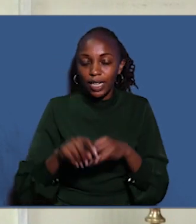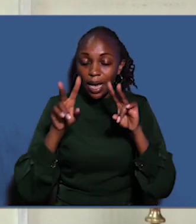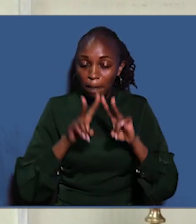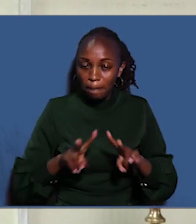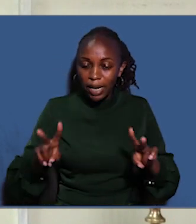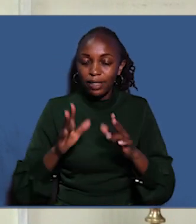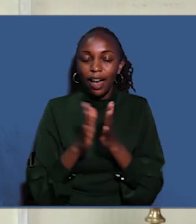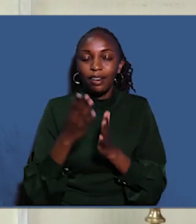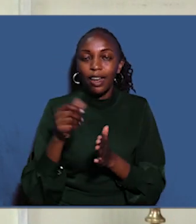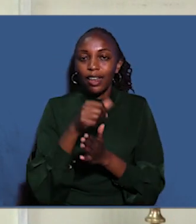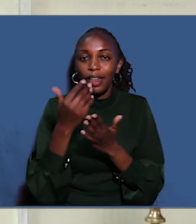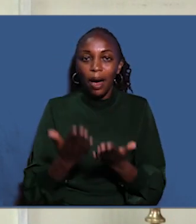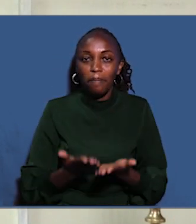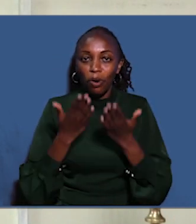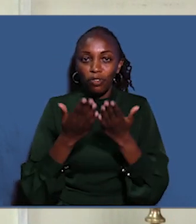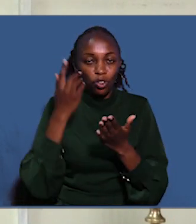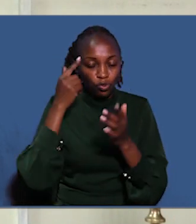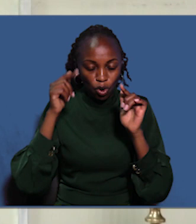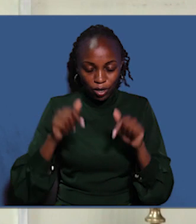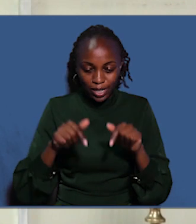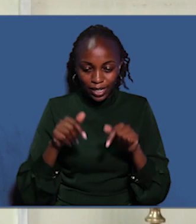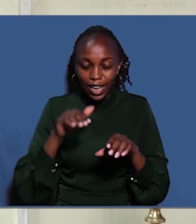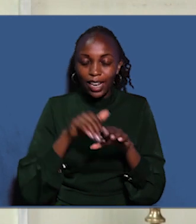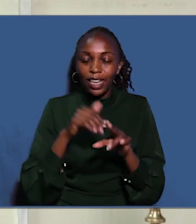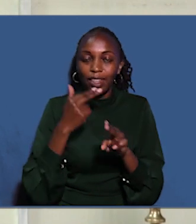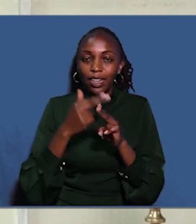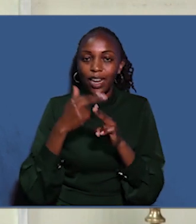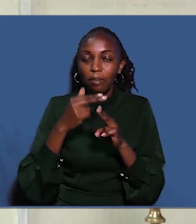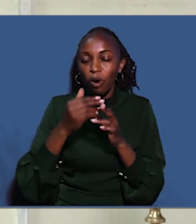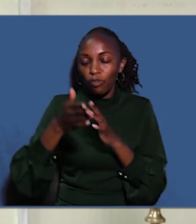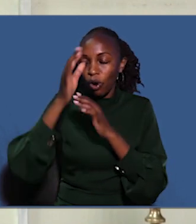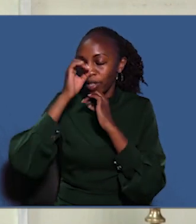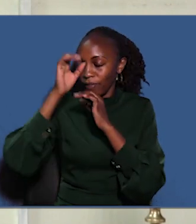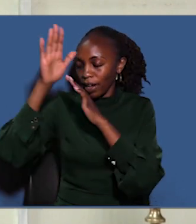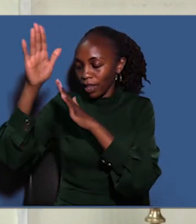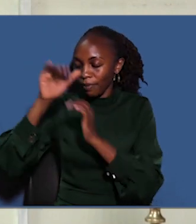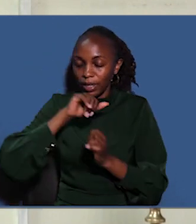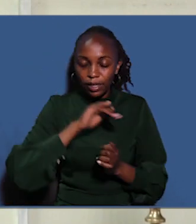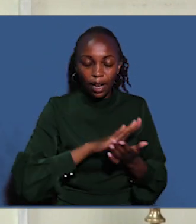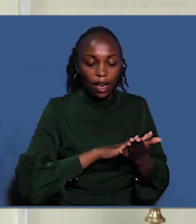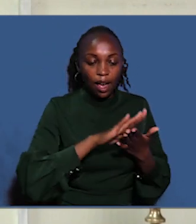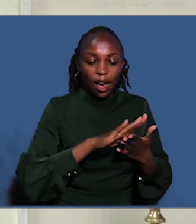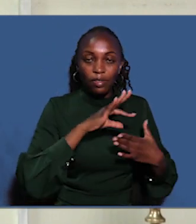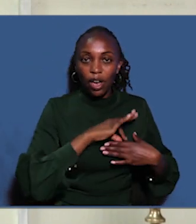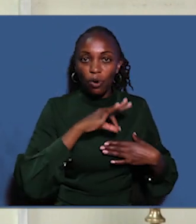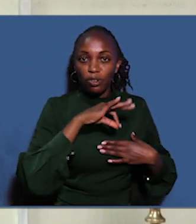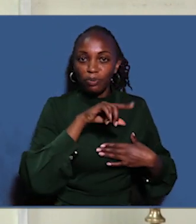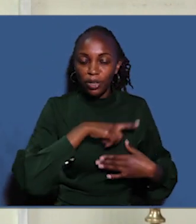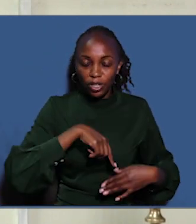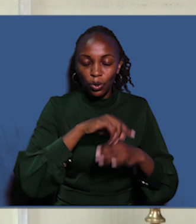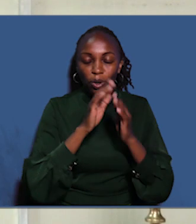and any other provision for this day. In the name of God the Father, the Son, and the Holy Spirit, we